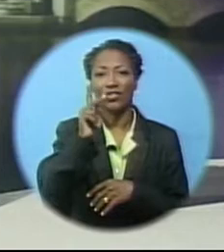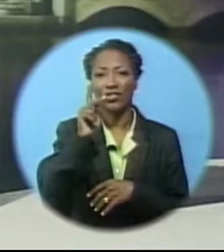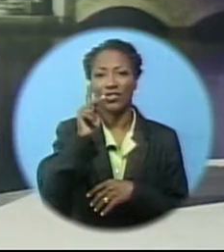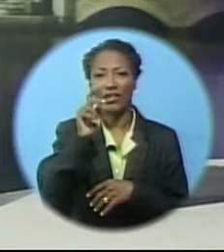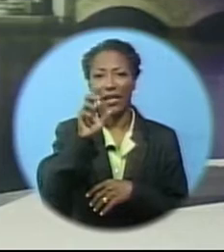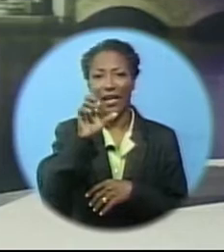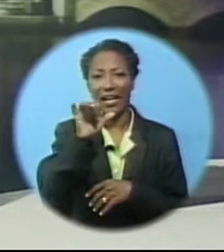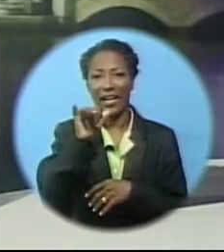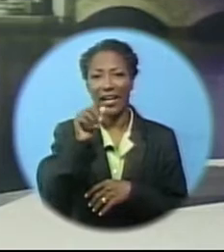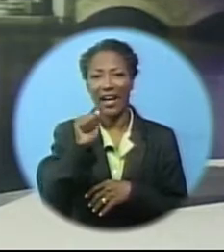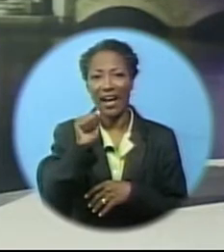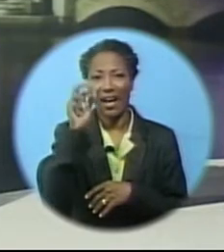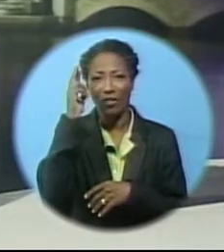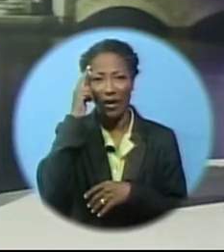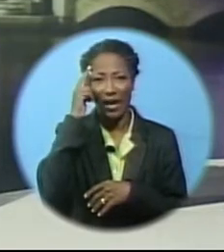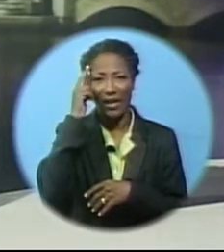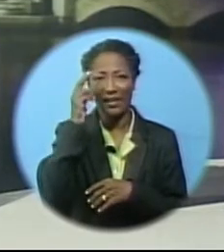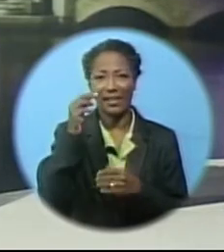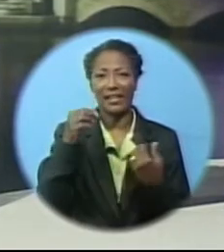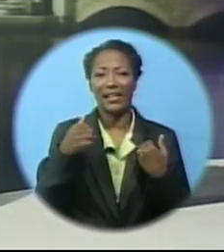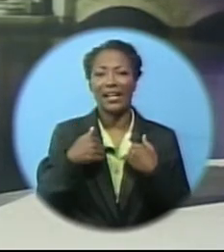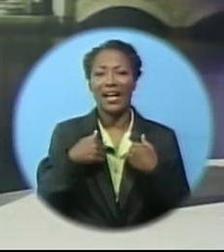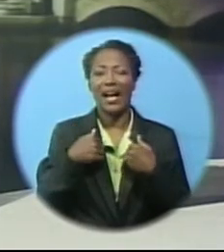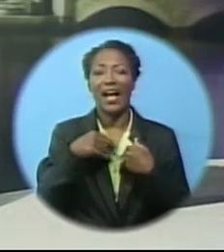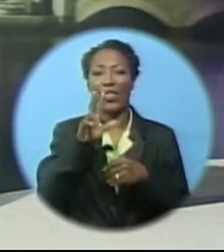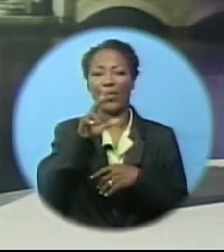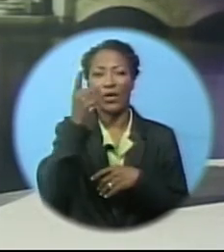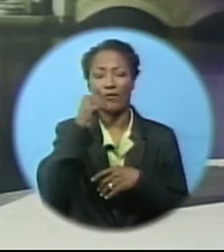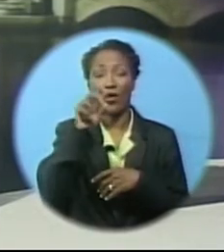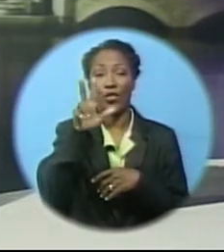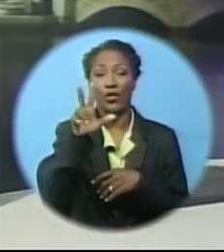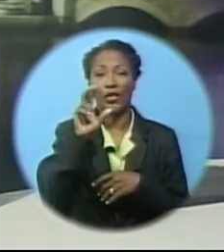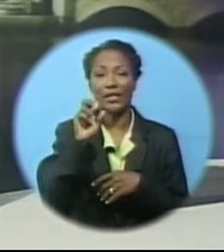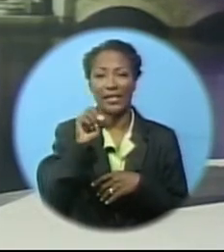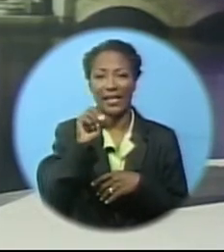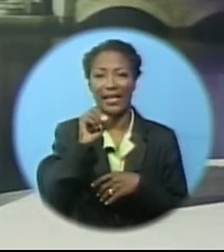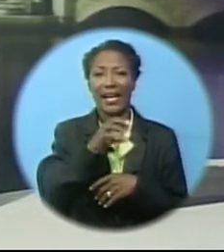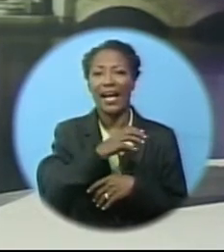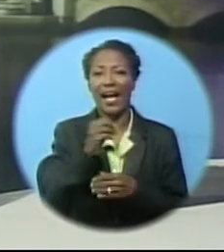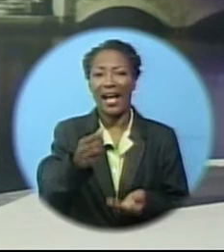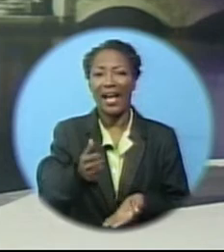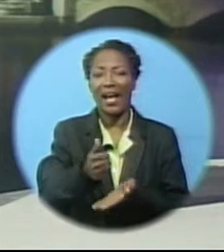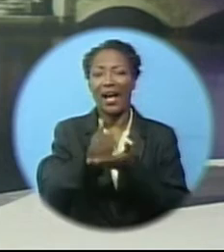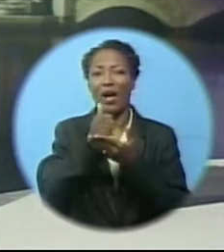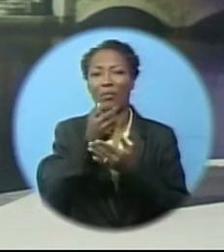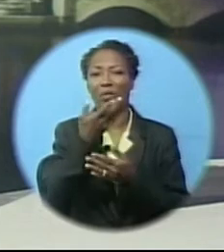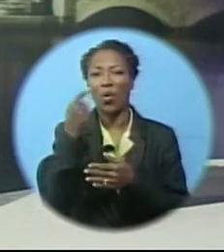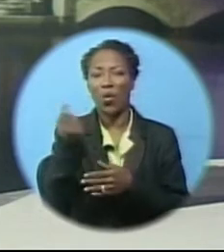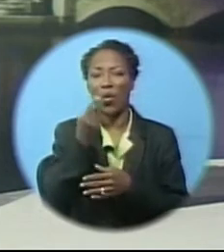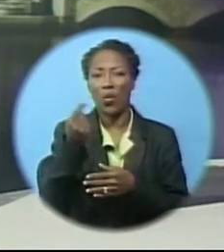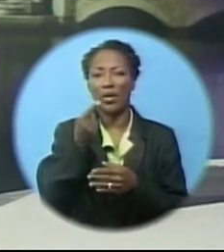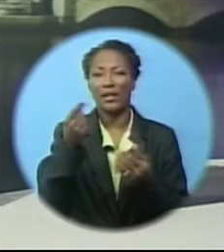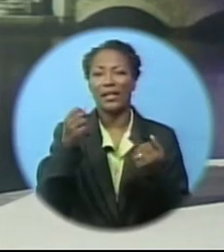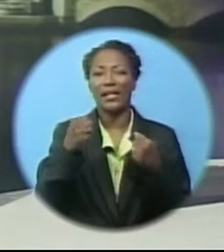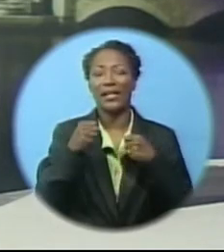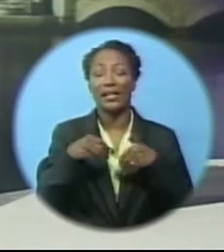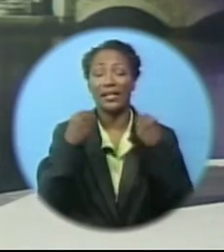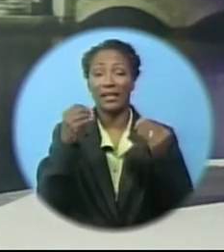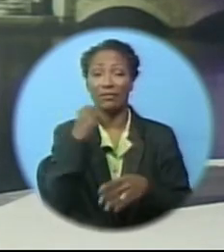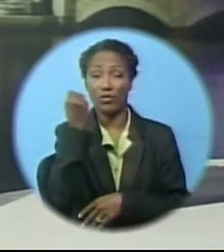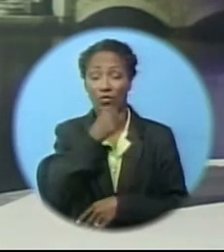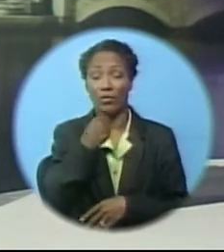was not enough as Kane Richardson's 3 for 30 helped to restrict the Super Giants to 172 for